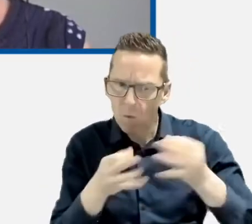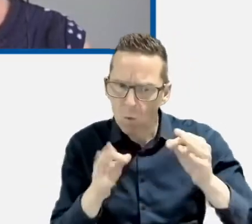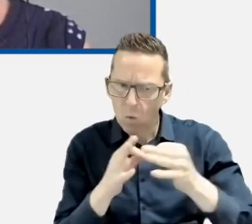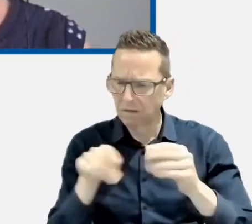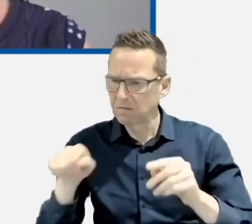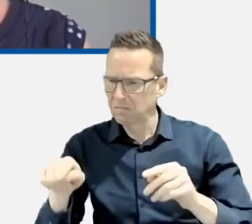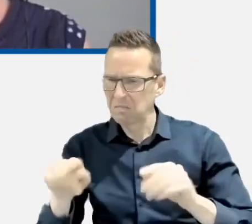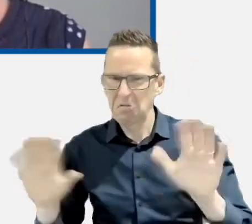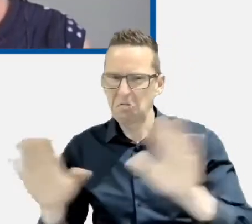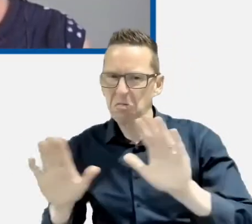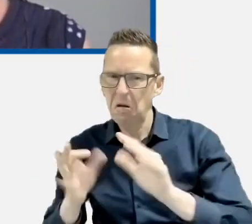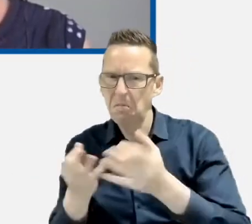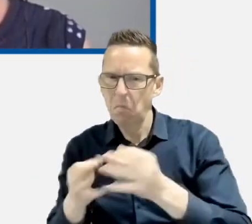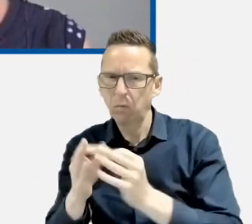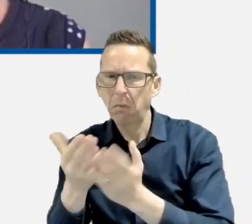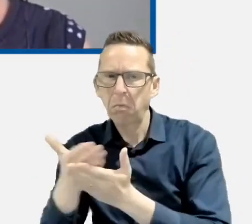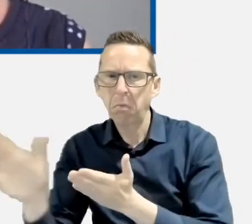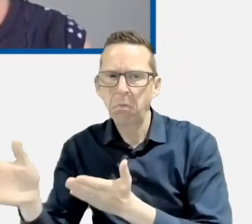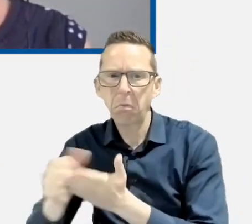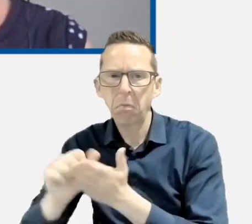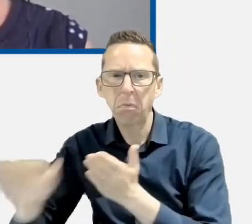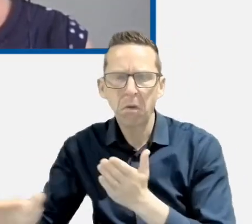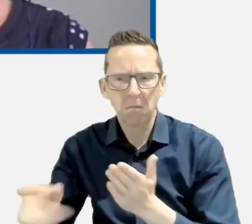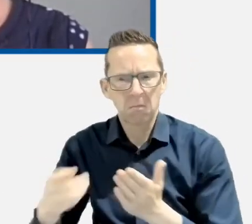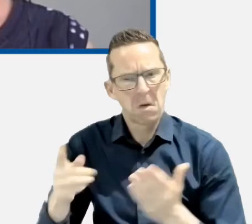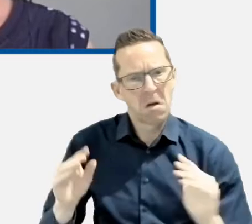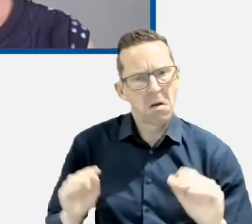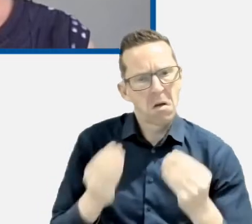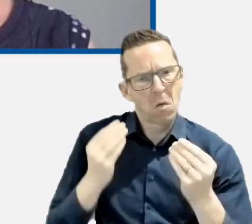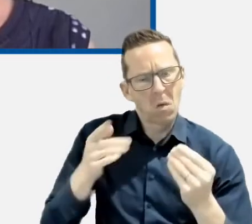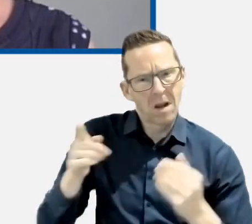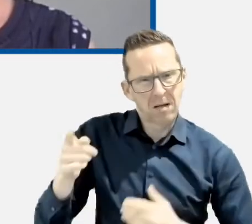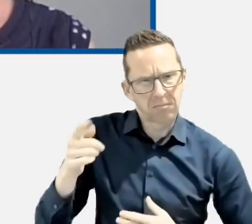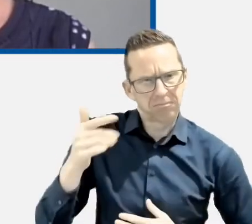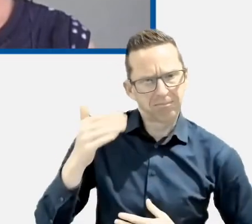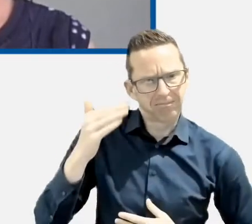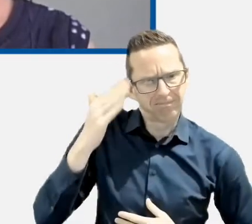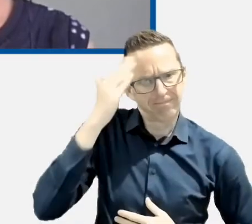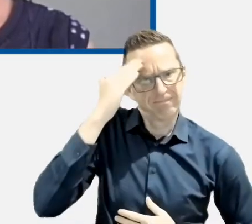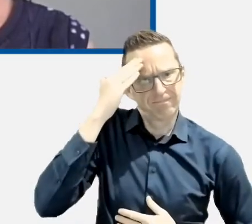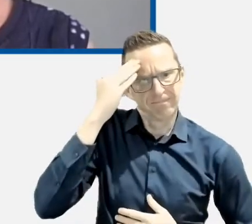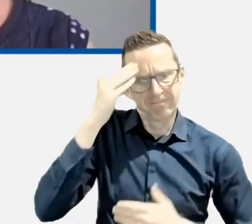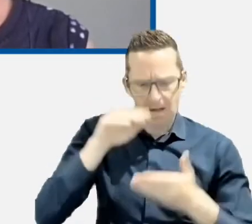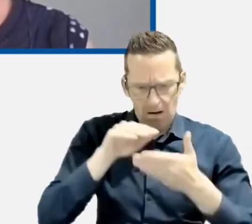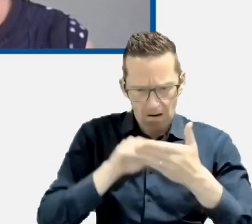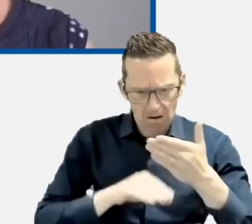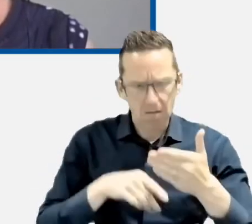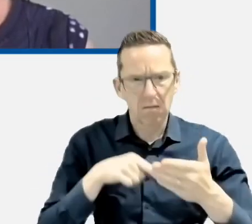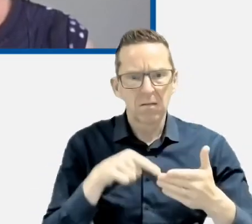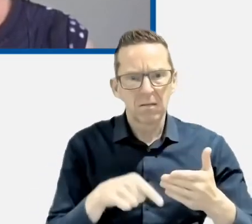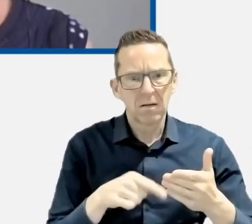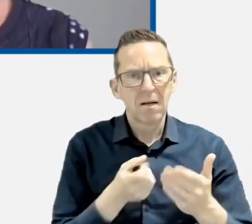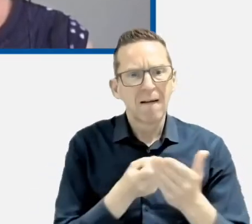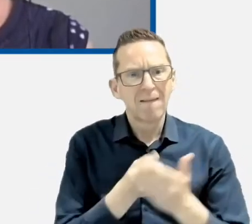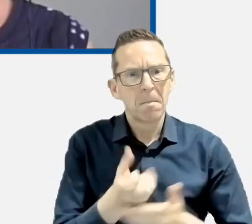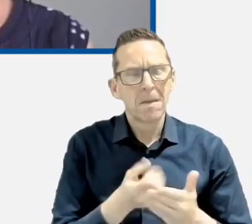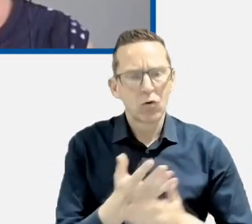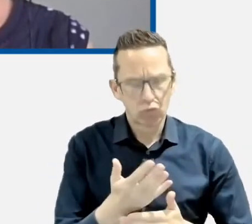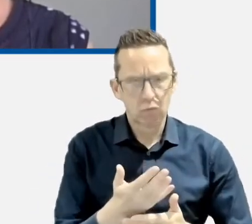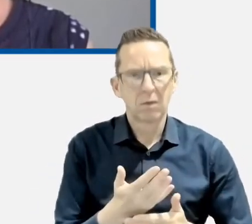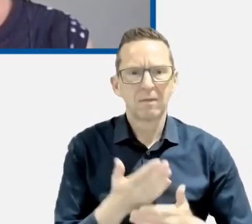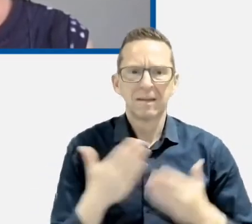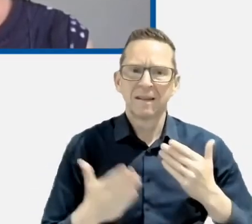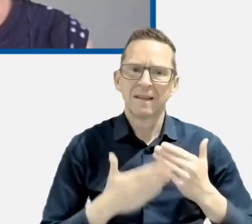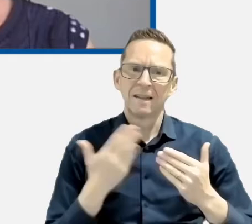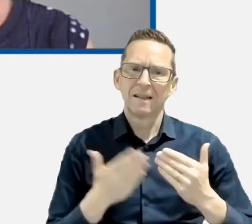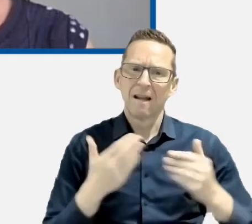stakeholders help develop and apply risk information, which can be meaningfully support early